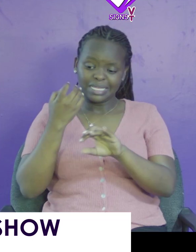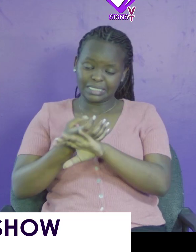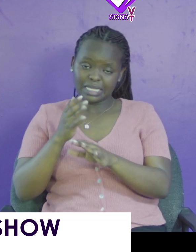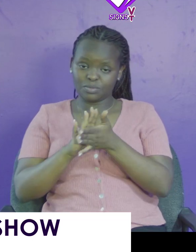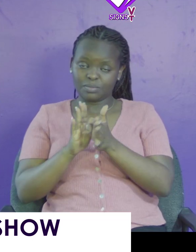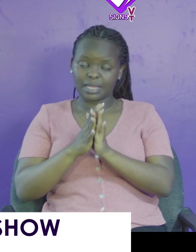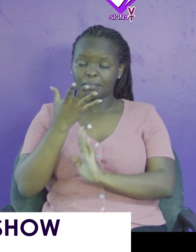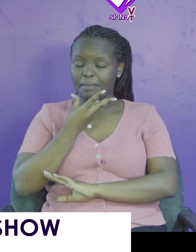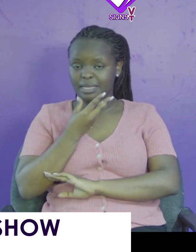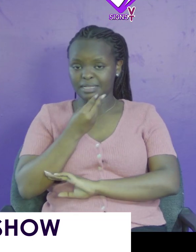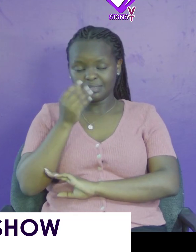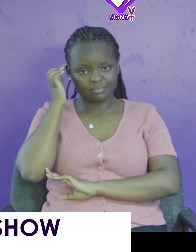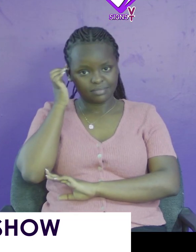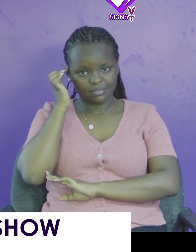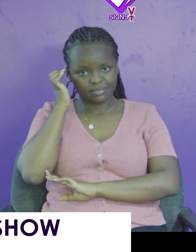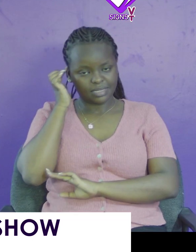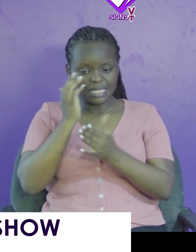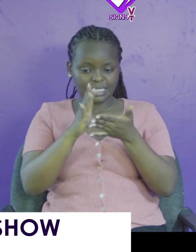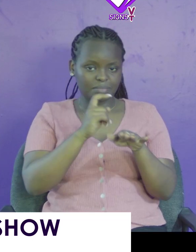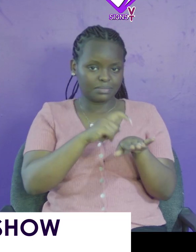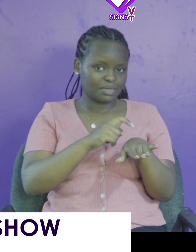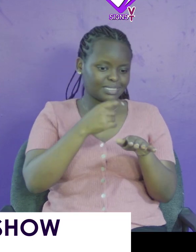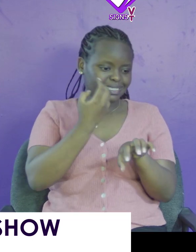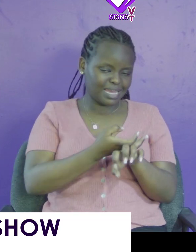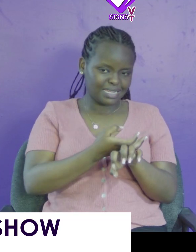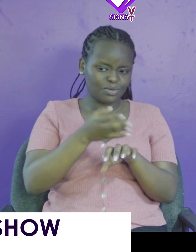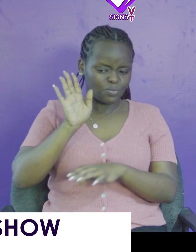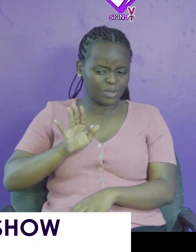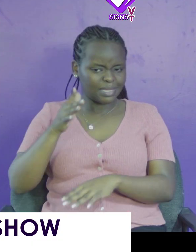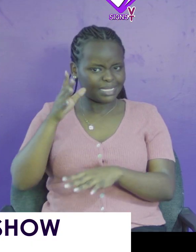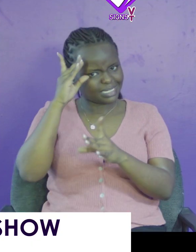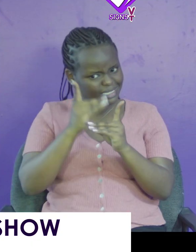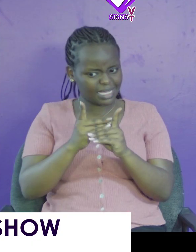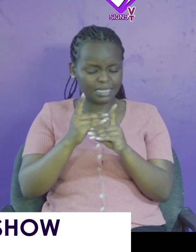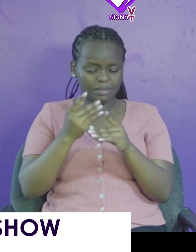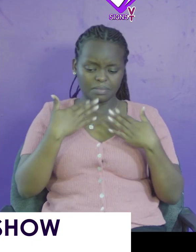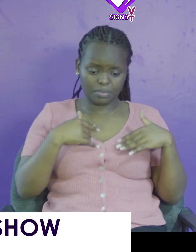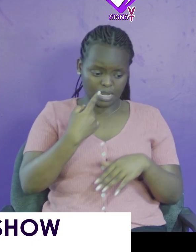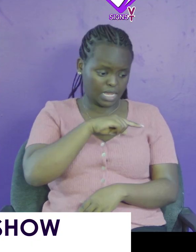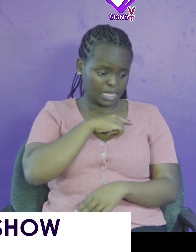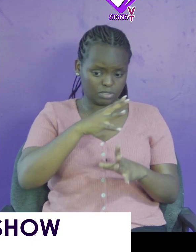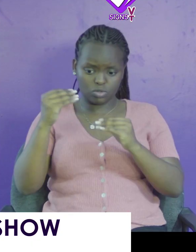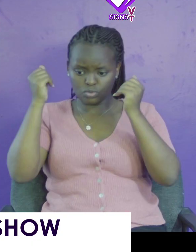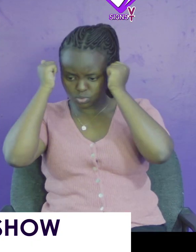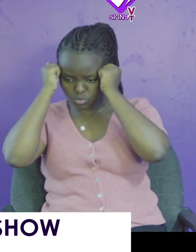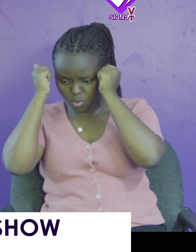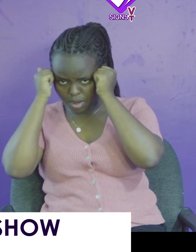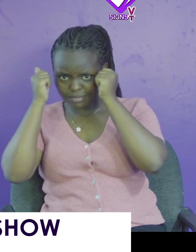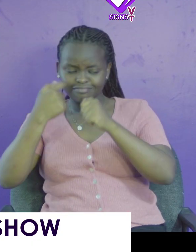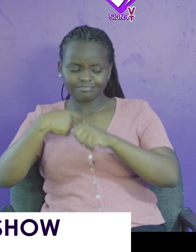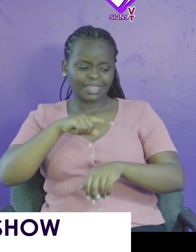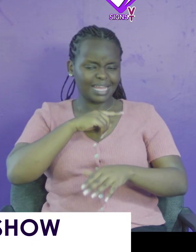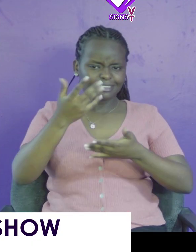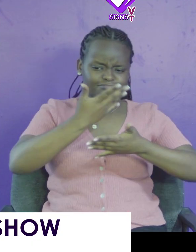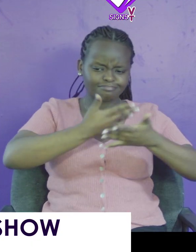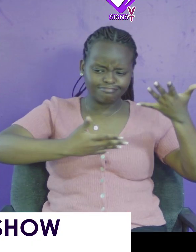it is. Sometimes it is hard, but when you decide, and I have said like this, people like us, we went to school. We mingled with